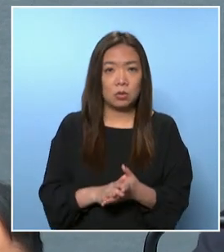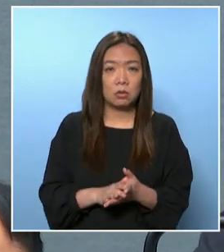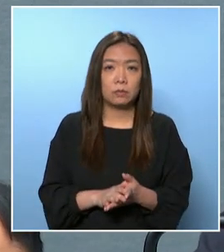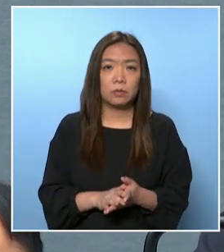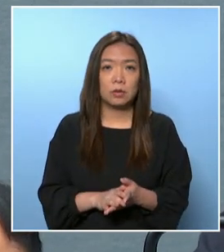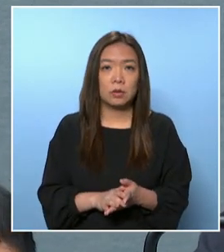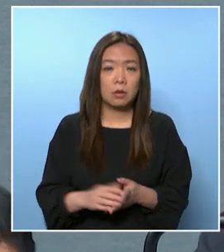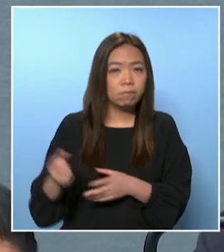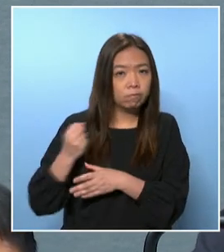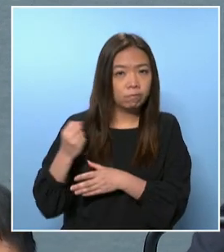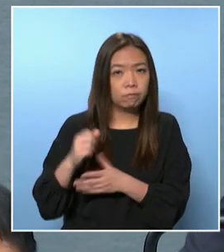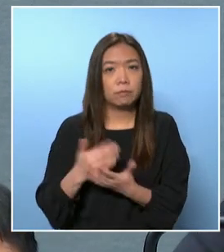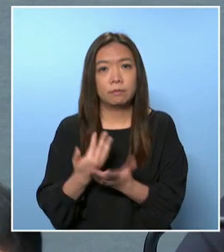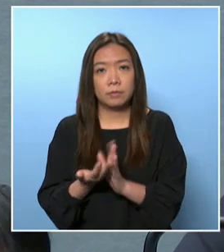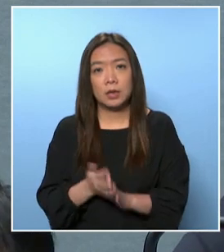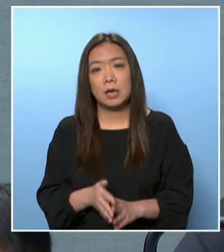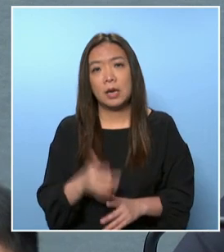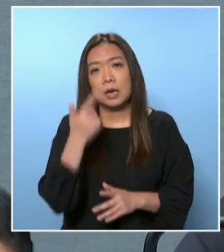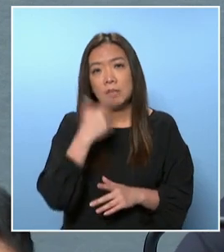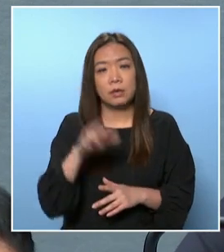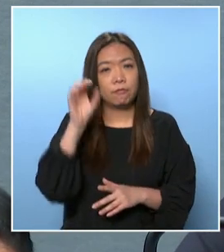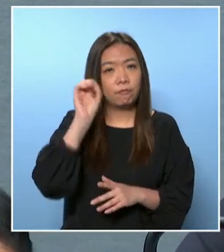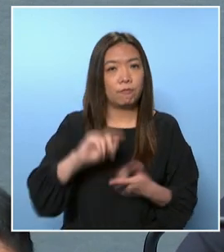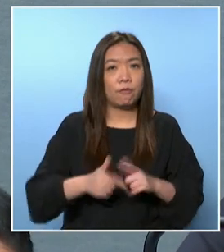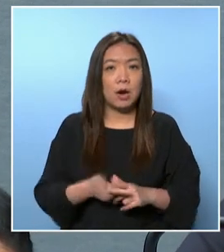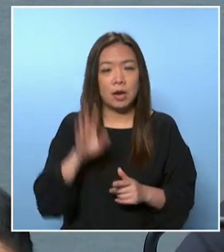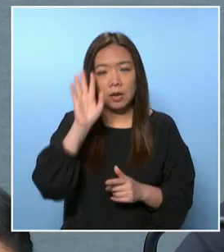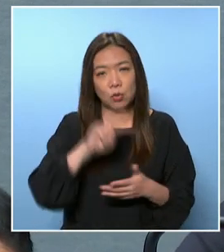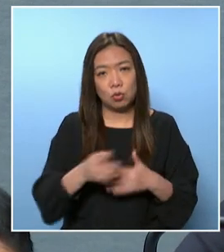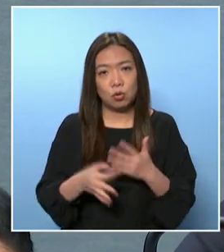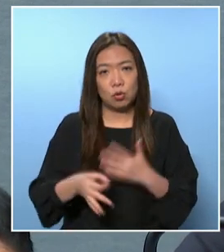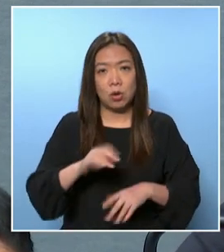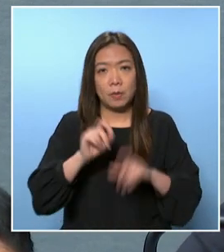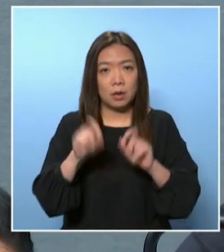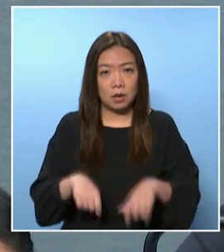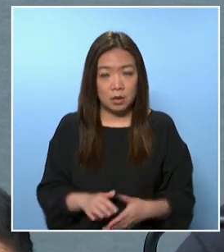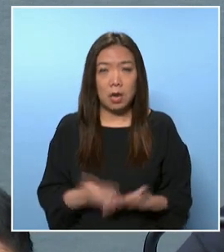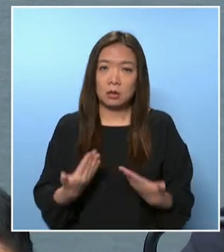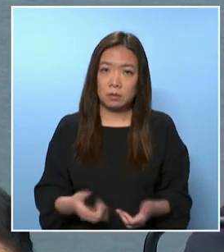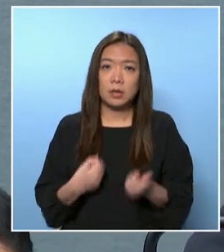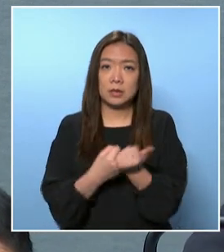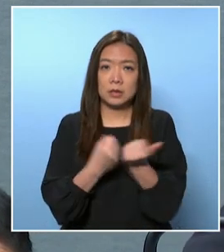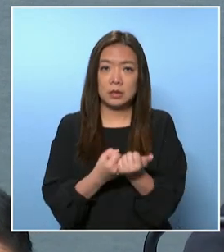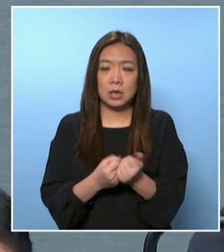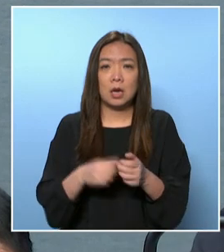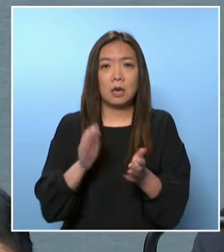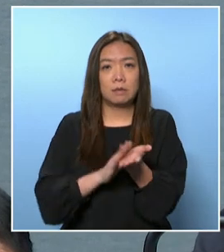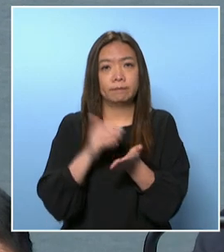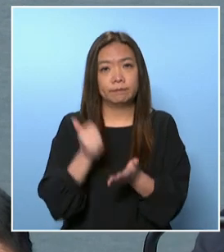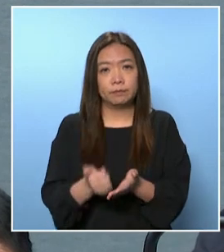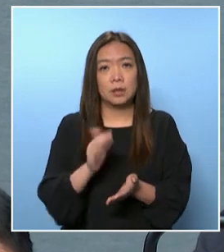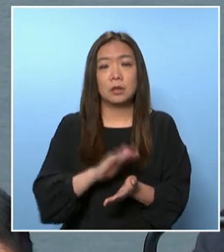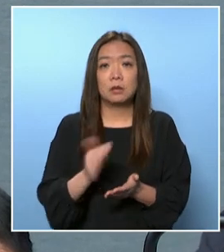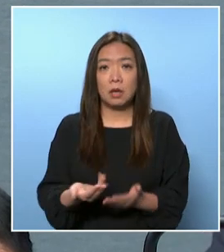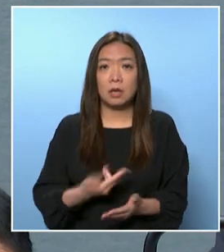Bureau that a lot of efforts have been put in and many measures are putting in place. I